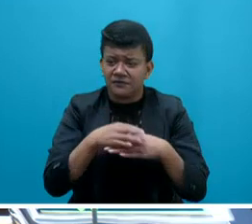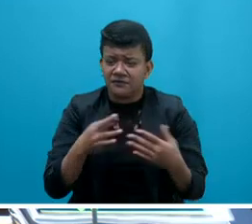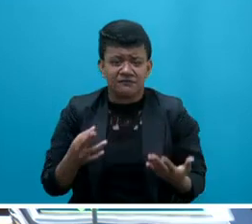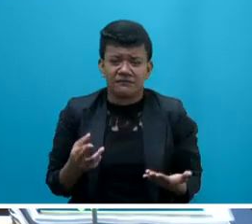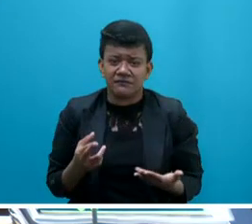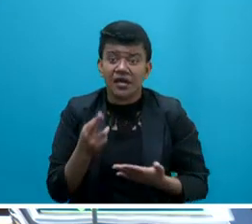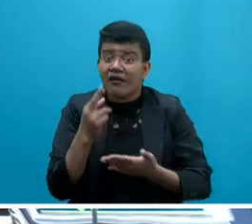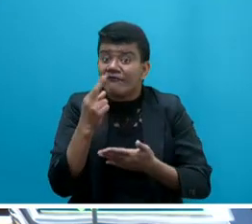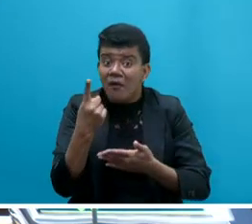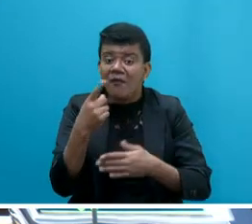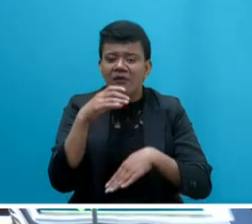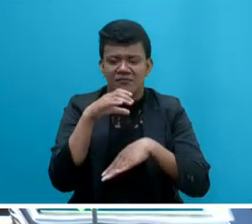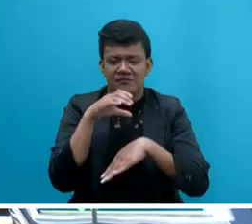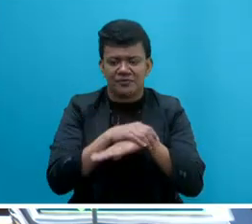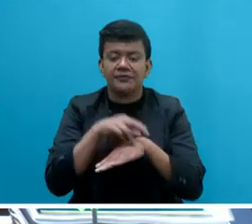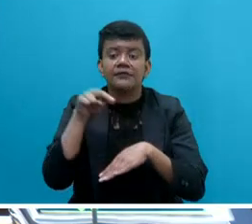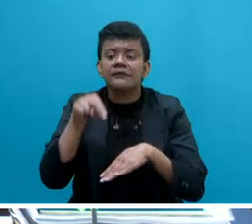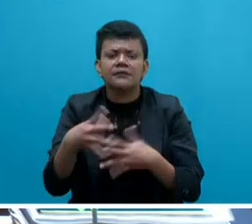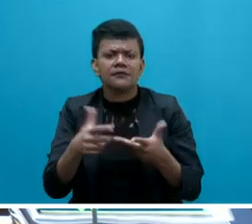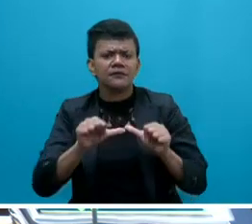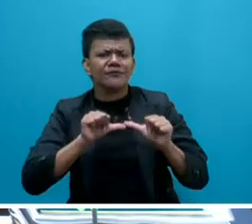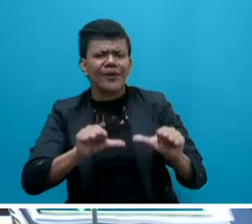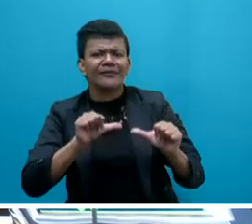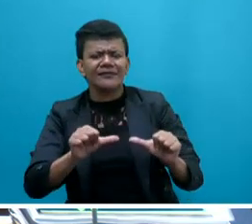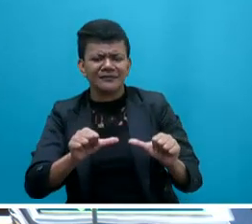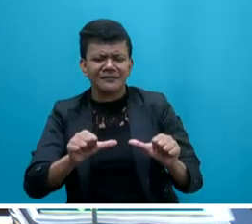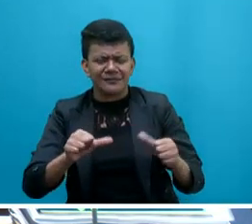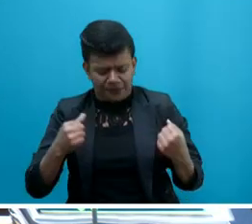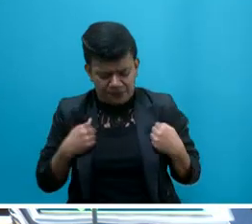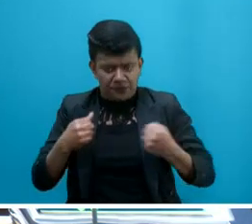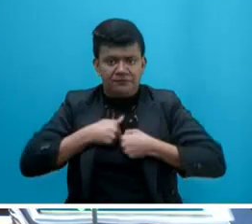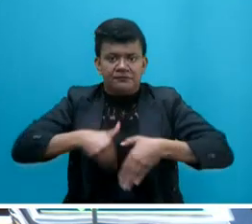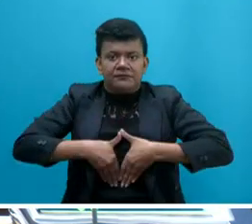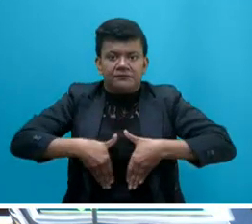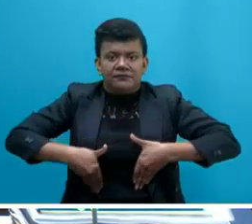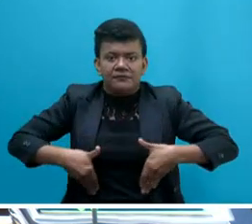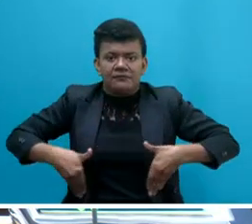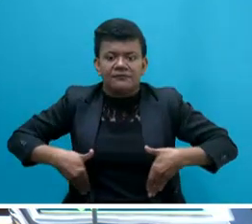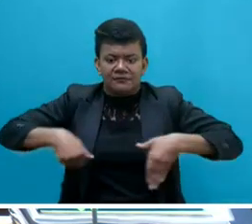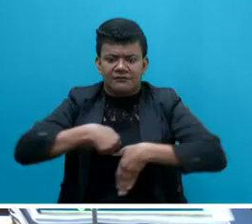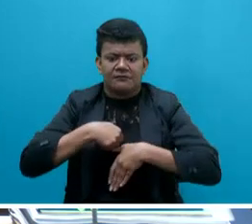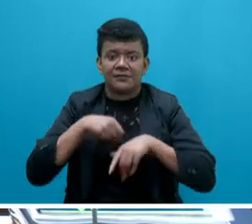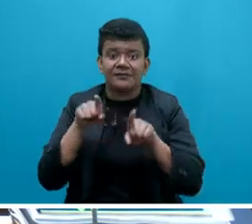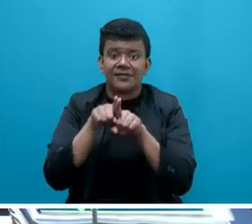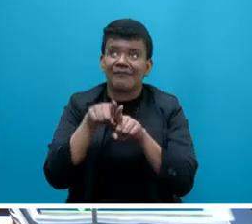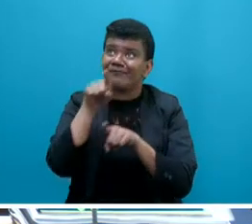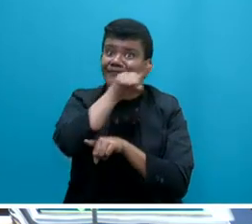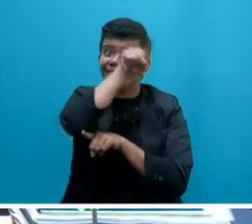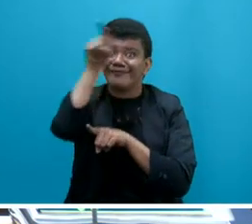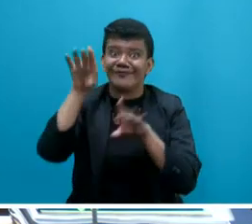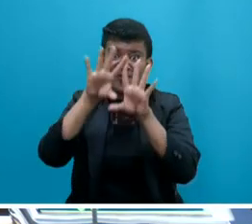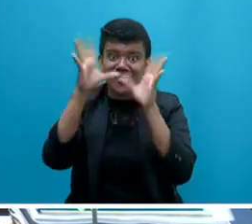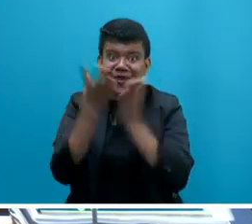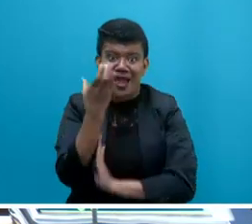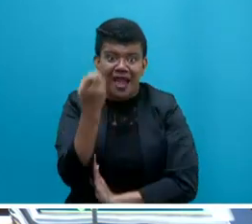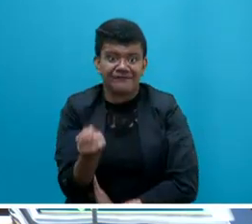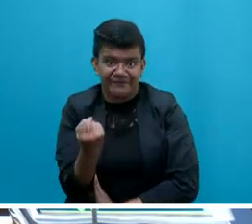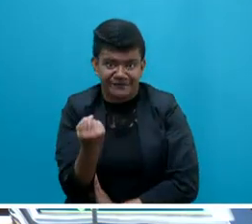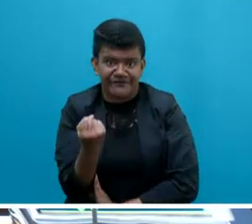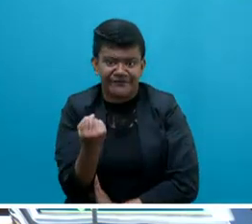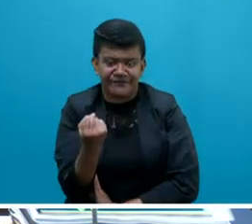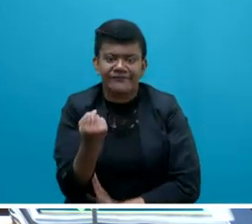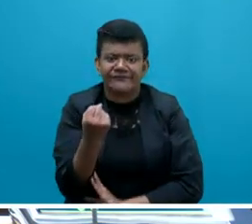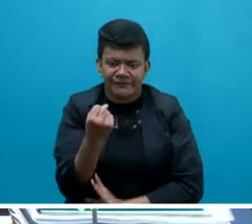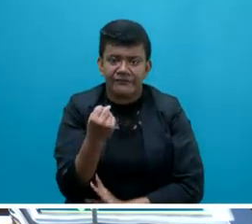protective equipment as used by police officers around the globe, and moreover, it reinforces our civic responsibility.